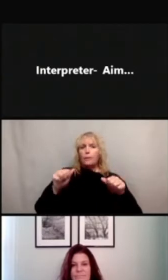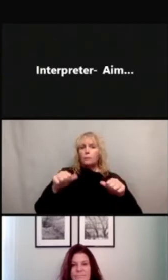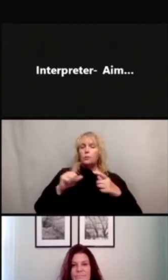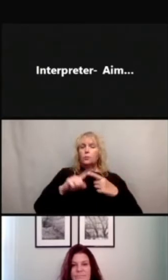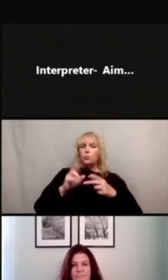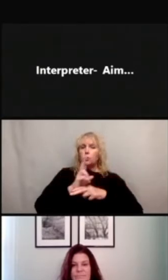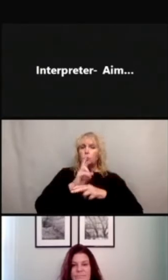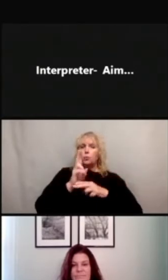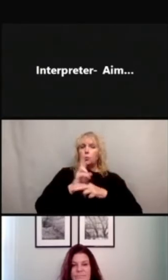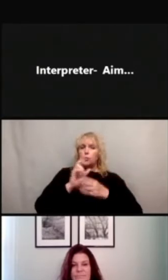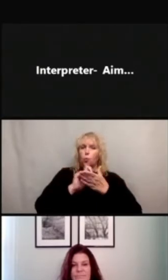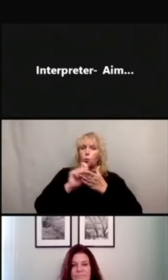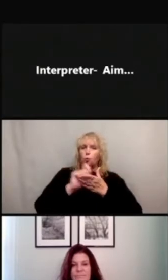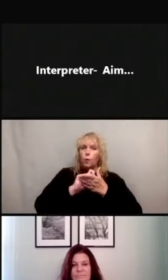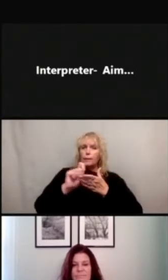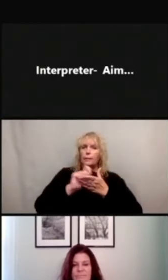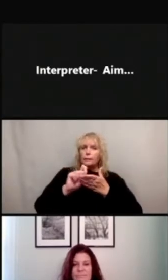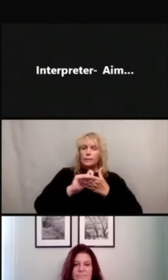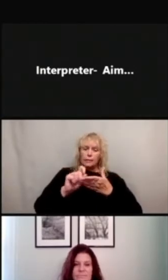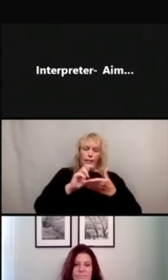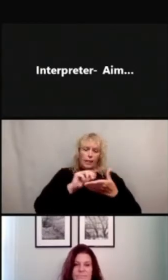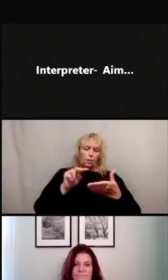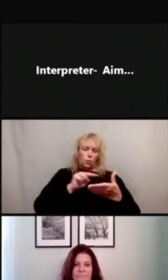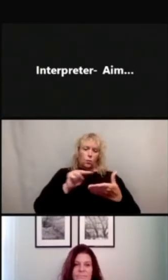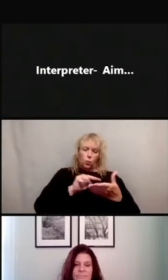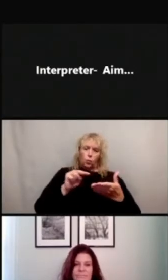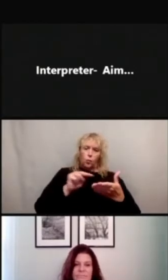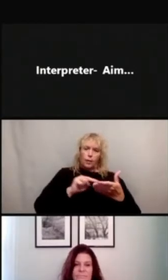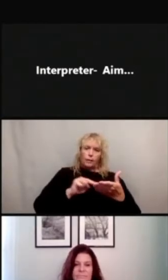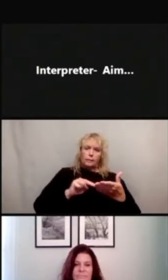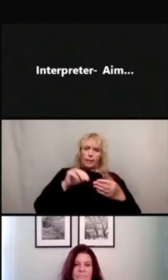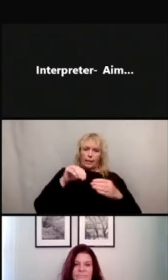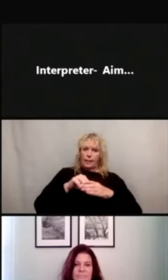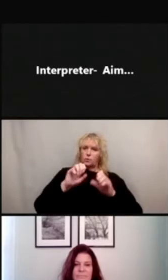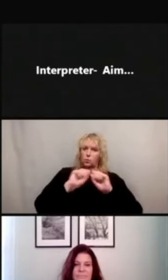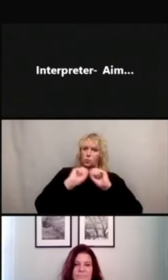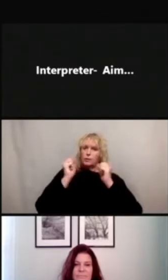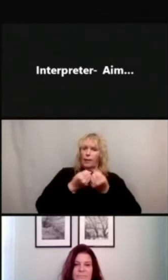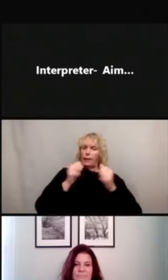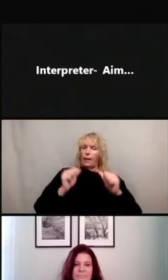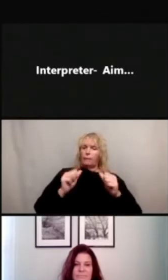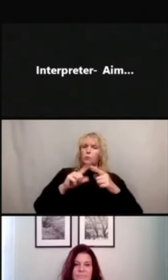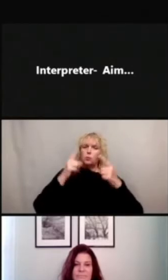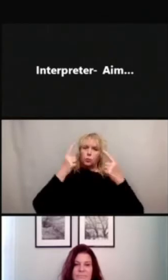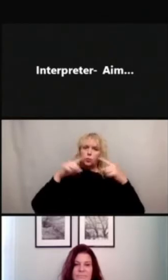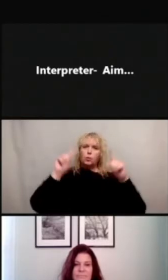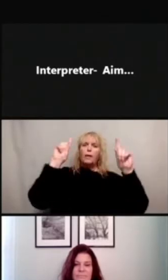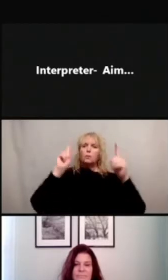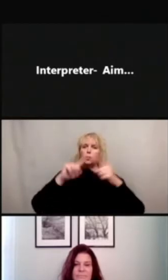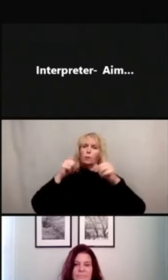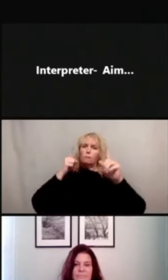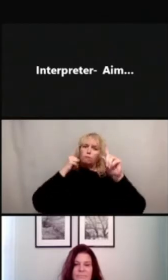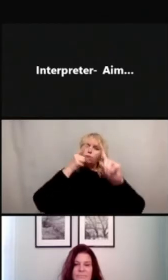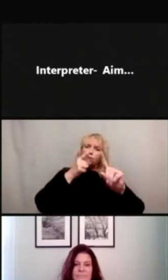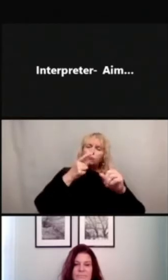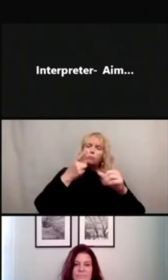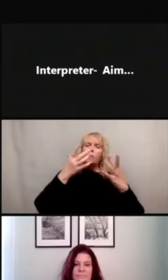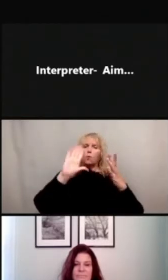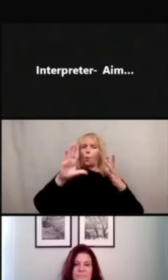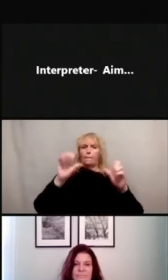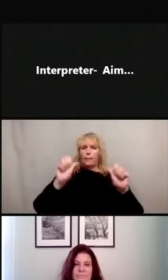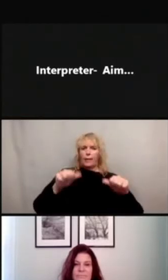printed information to function in society, to achieve one's goals, and to develop one's knowledge and potential. So that's a fairly